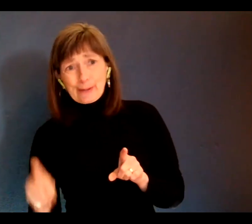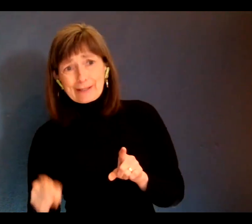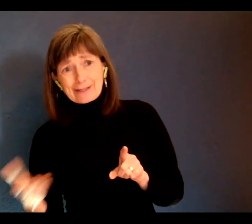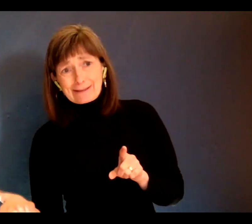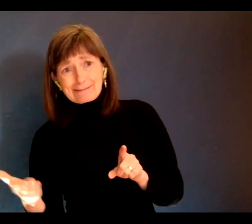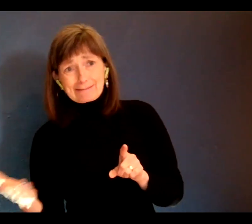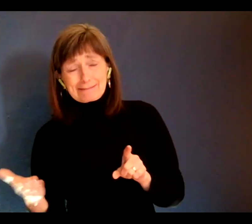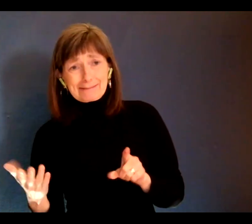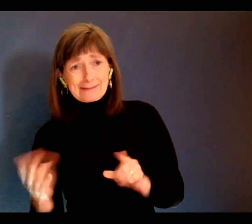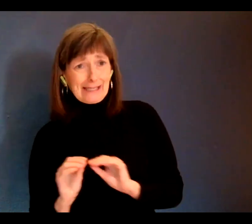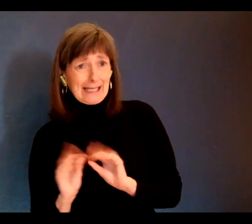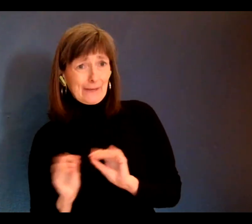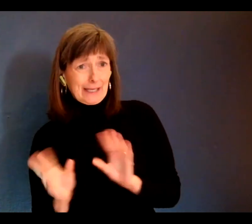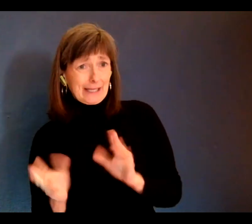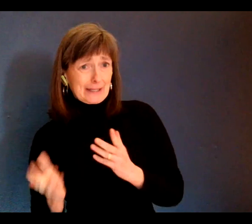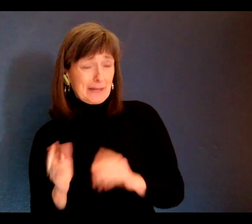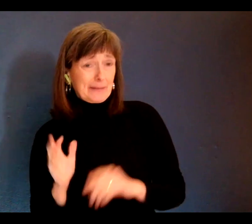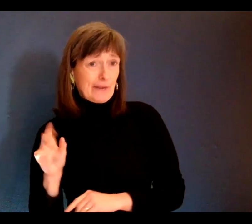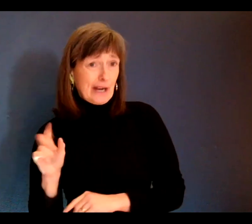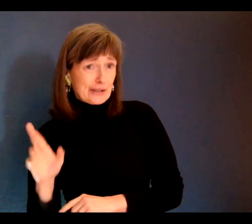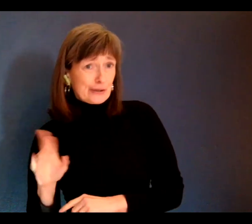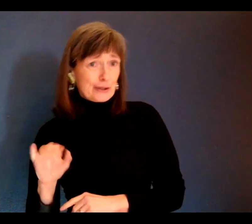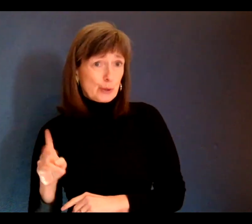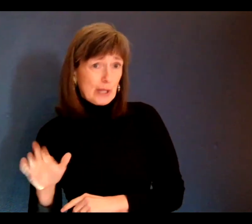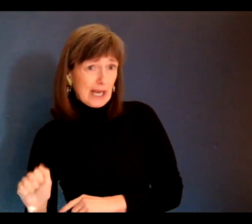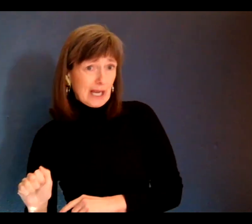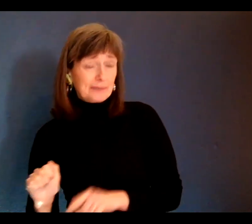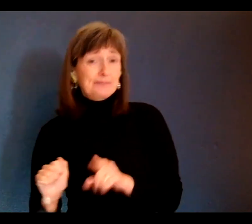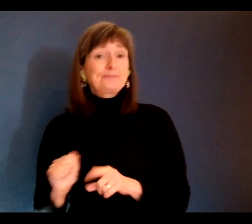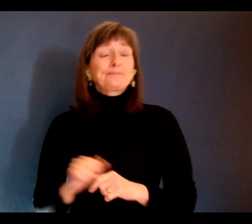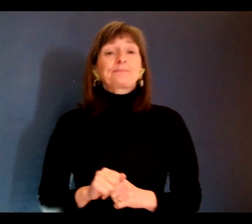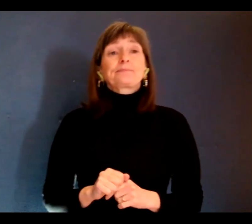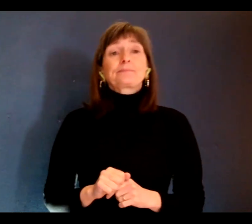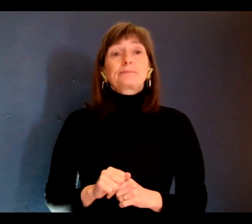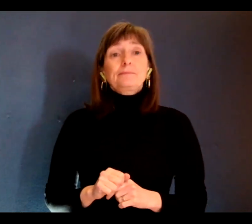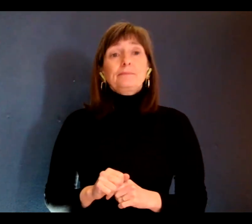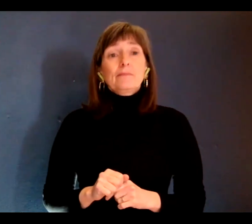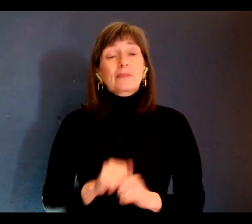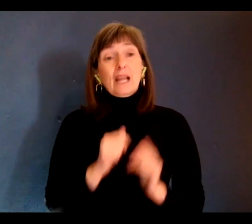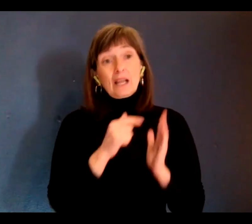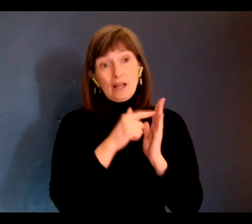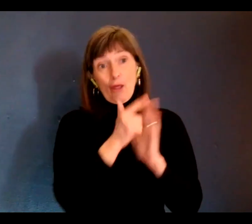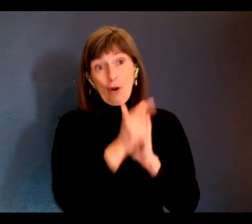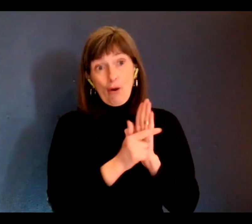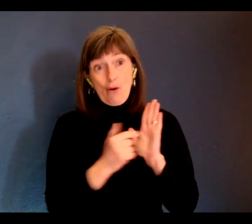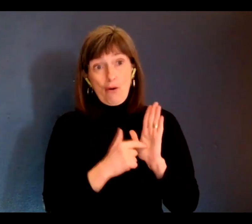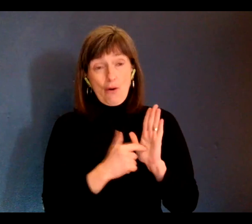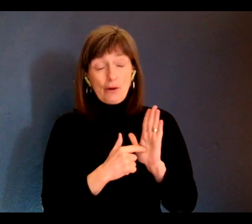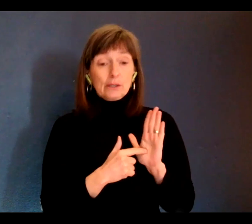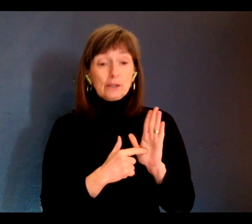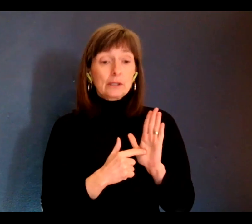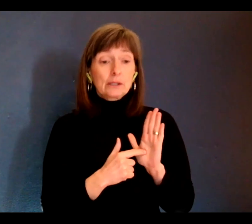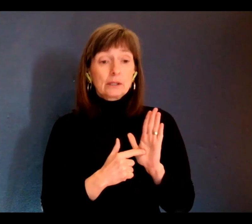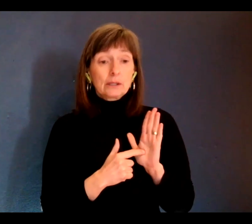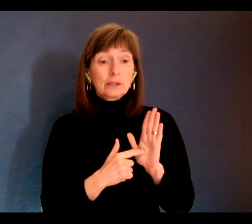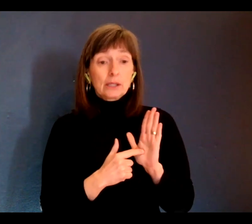some clarification. So Fraser and Julie have both weighed in on this. Is it recognized in the Act that family